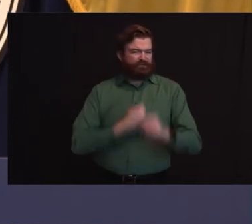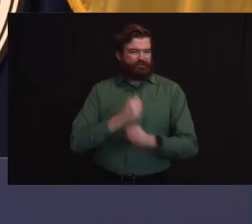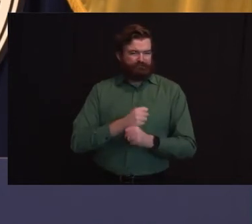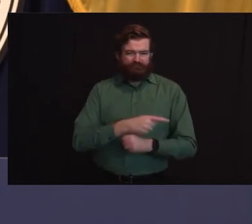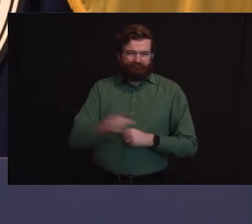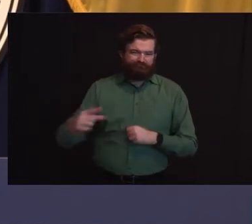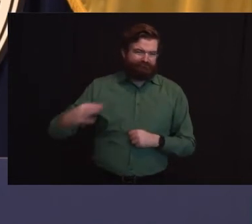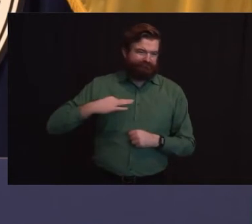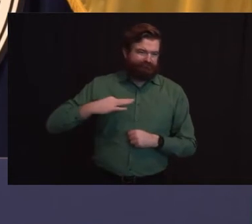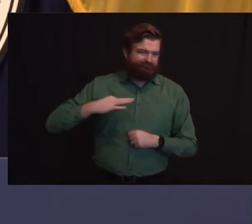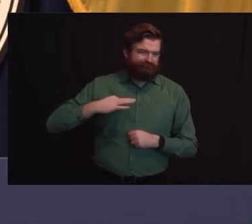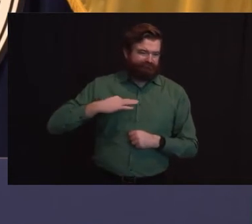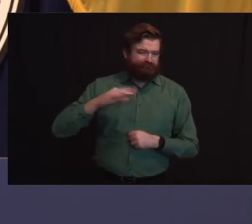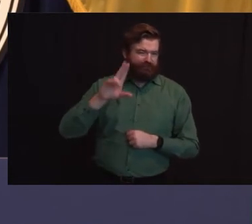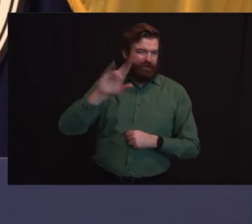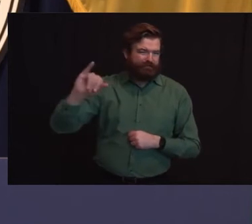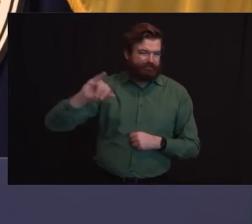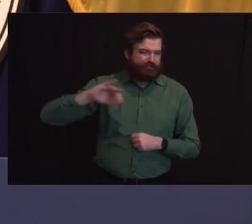unemployment.